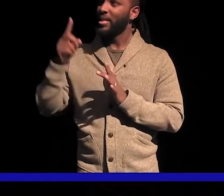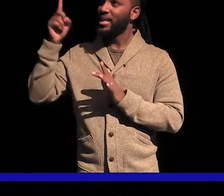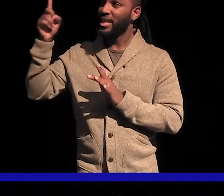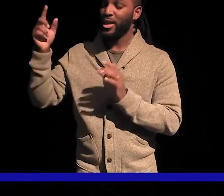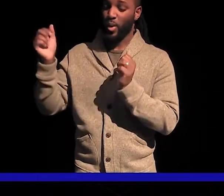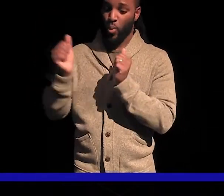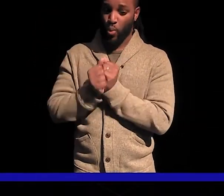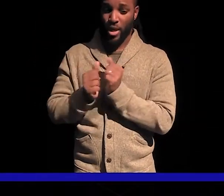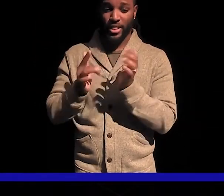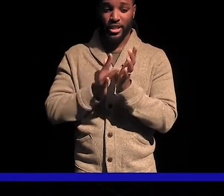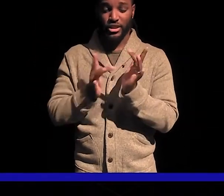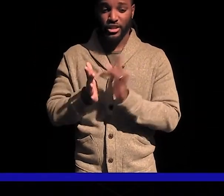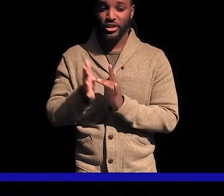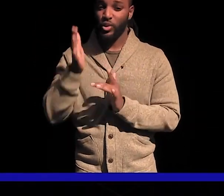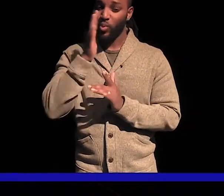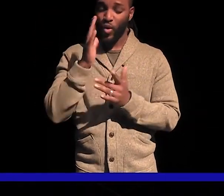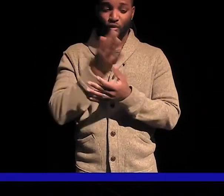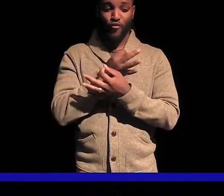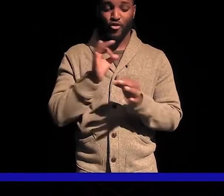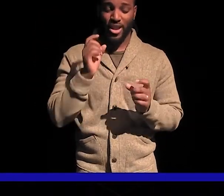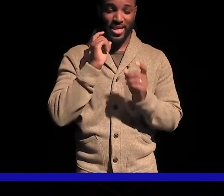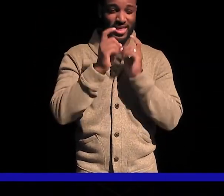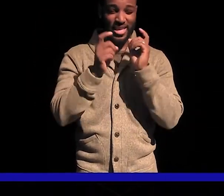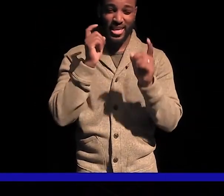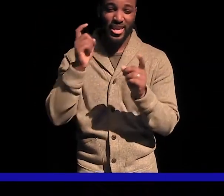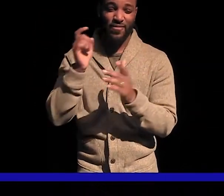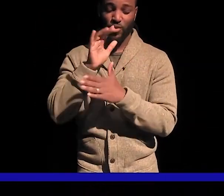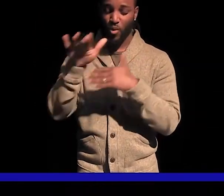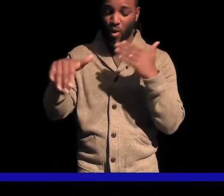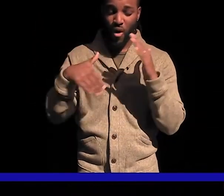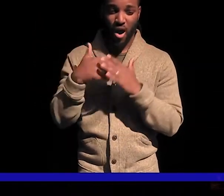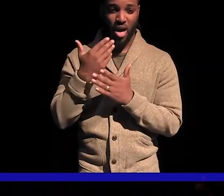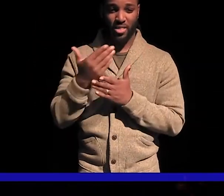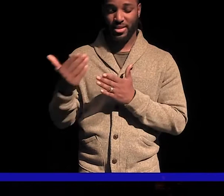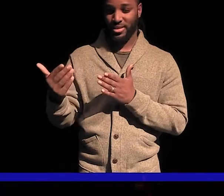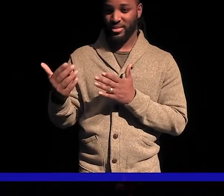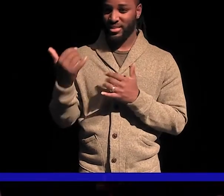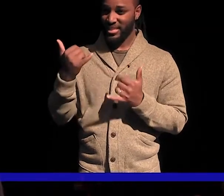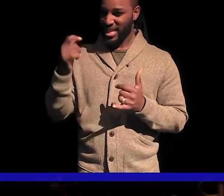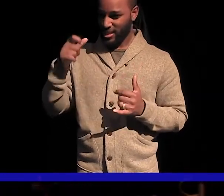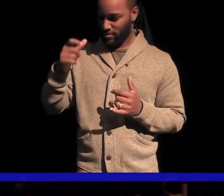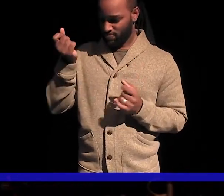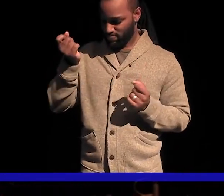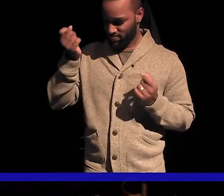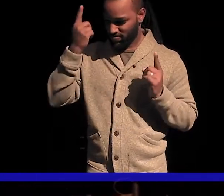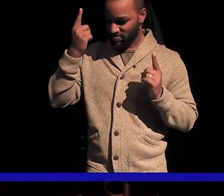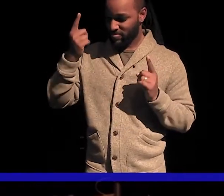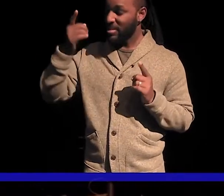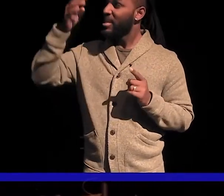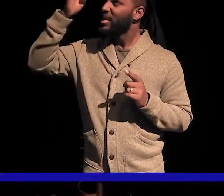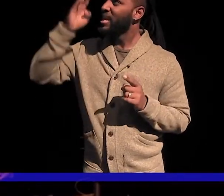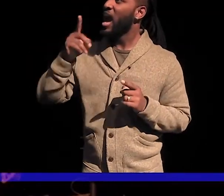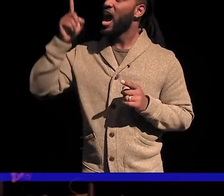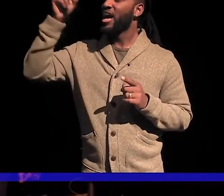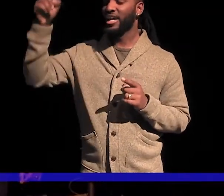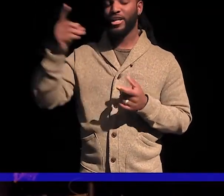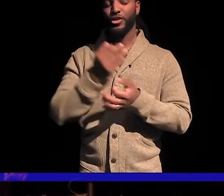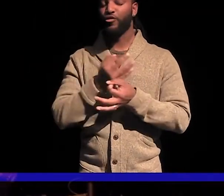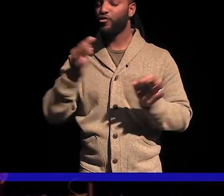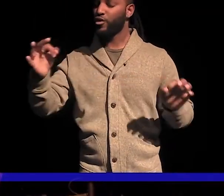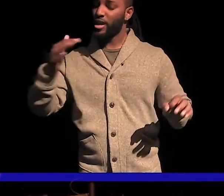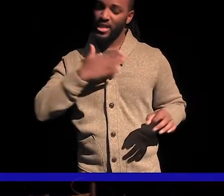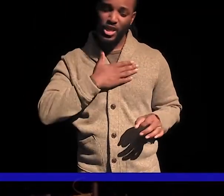freely give us all things? Today you need to be convinced that God has freely,